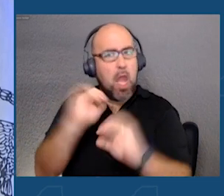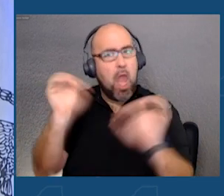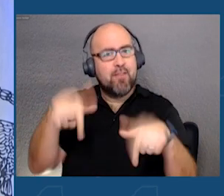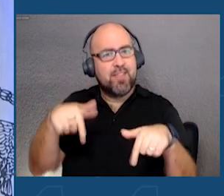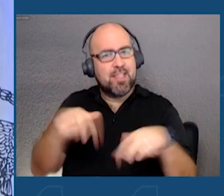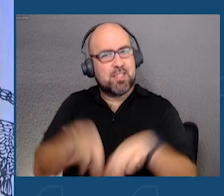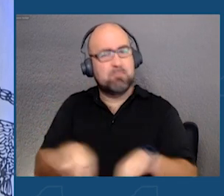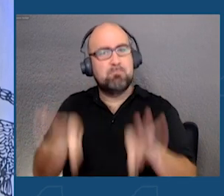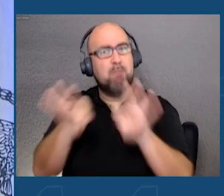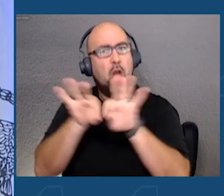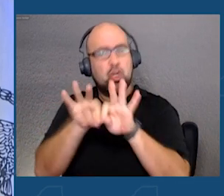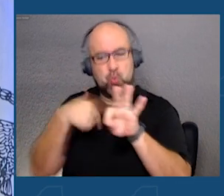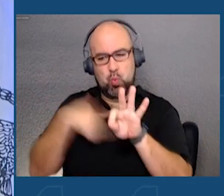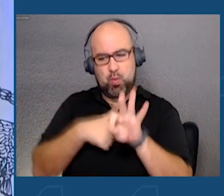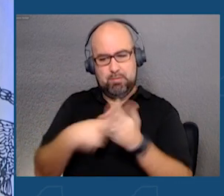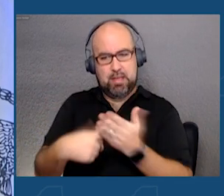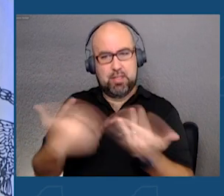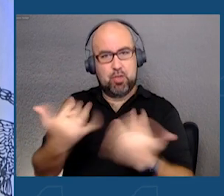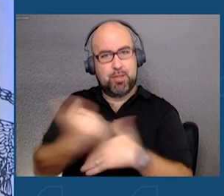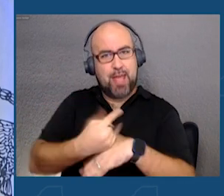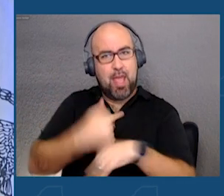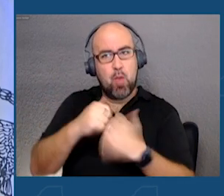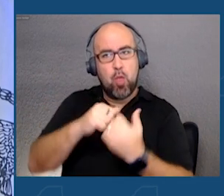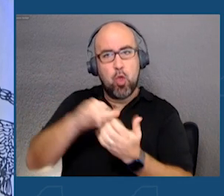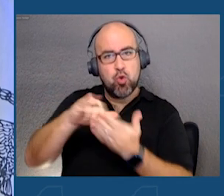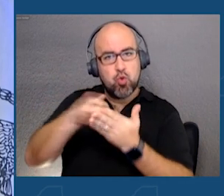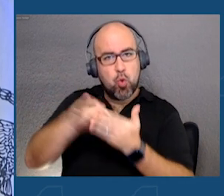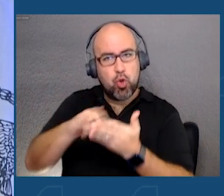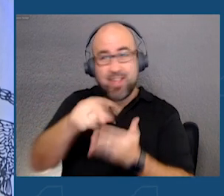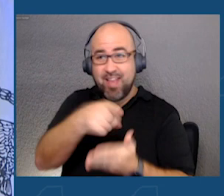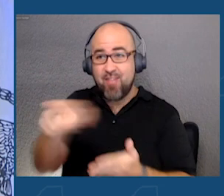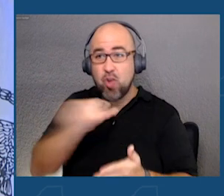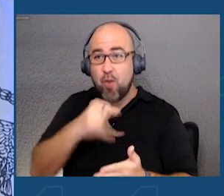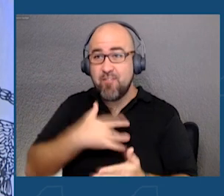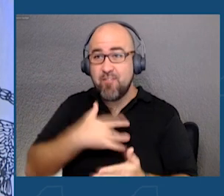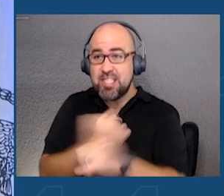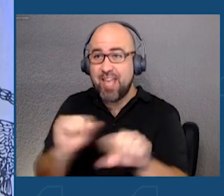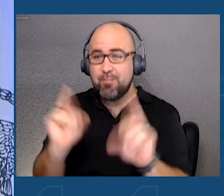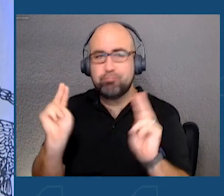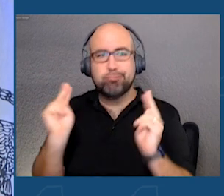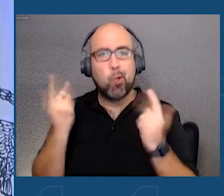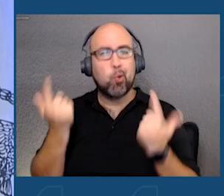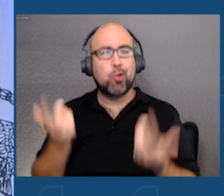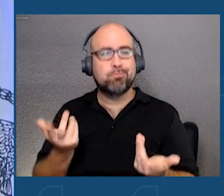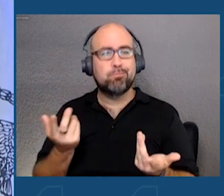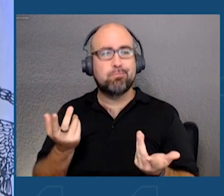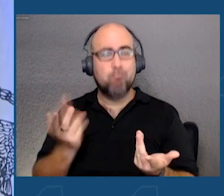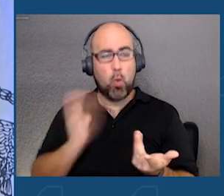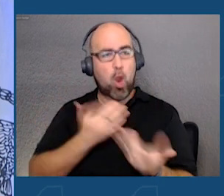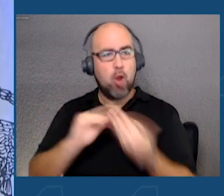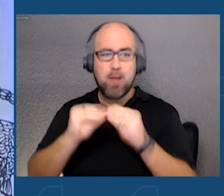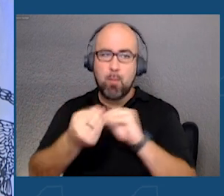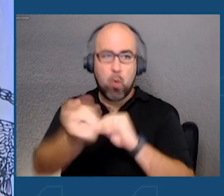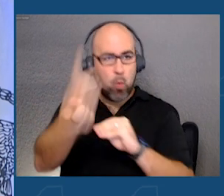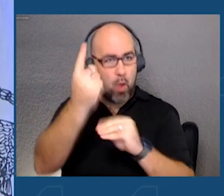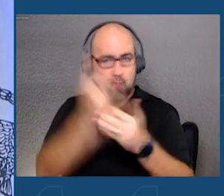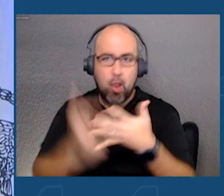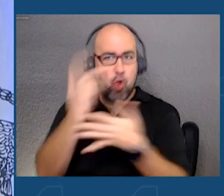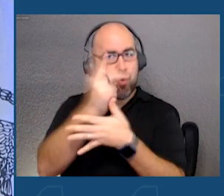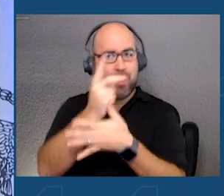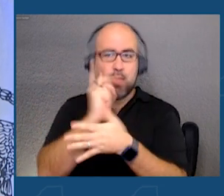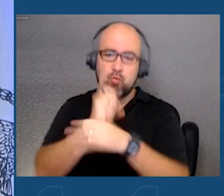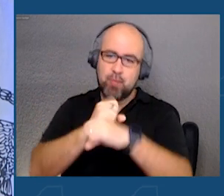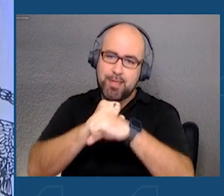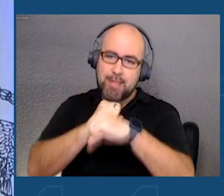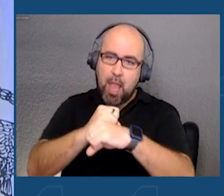today, if New Yorkers don't feel safe. So our number one priority will always be to protect New Yorkers. But I am